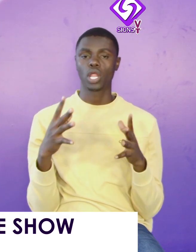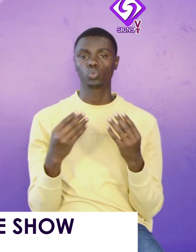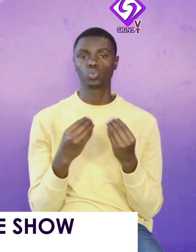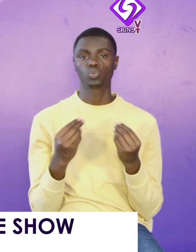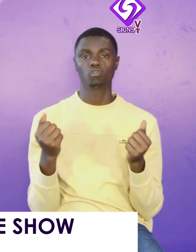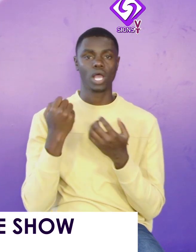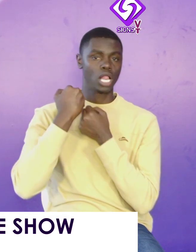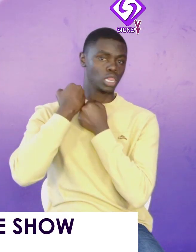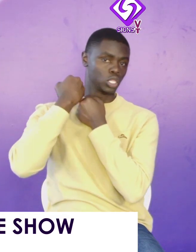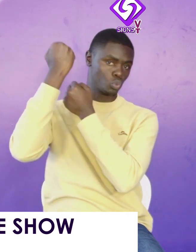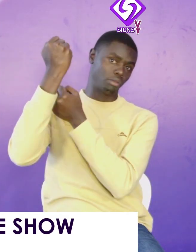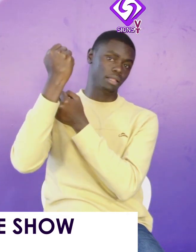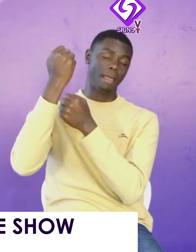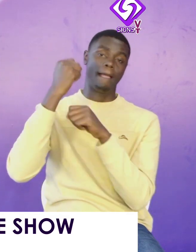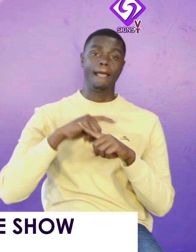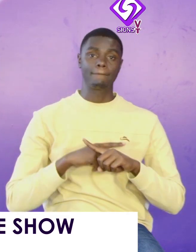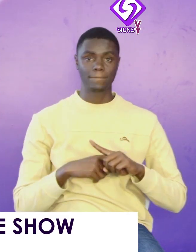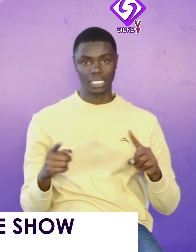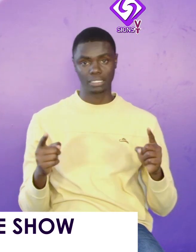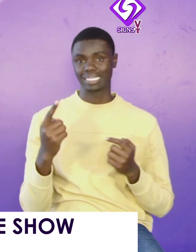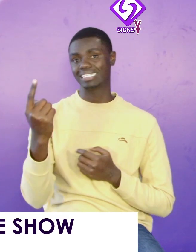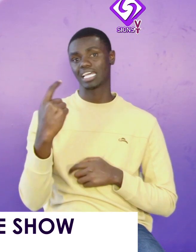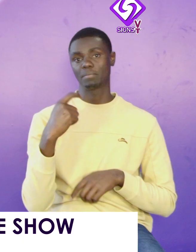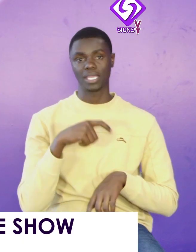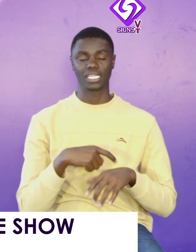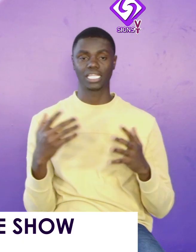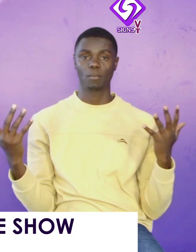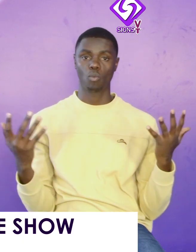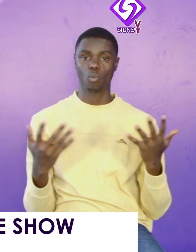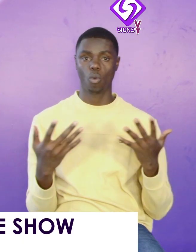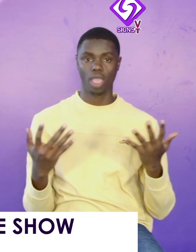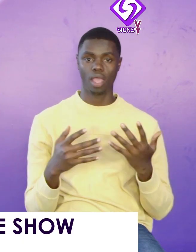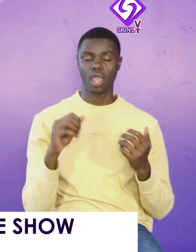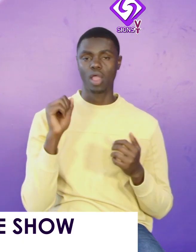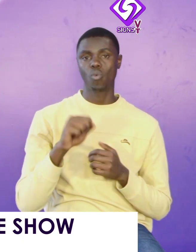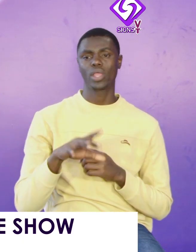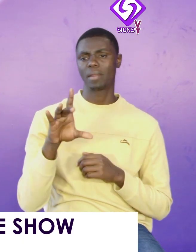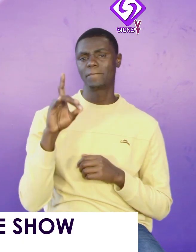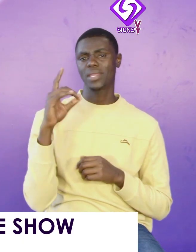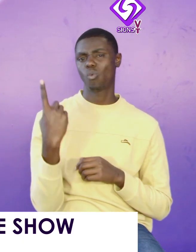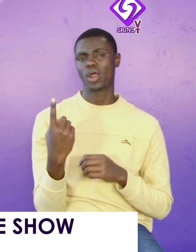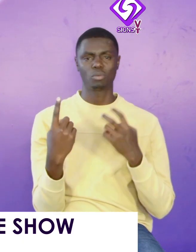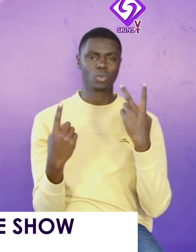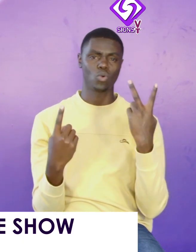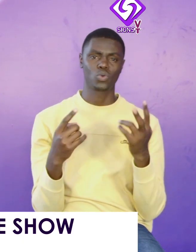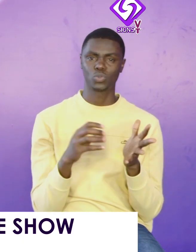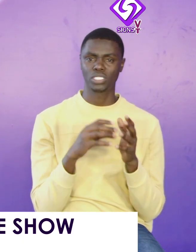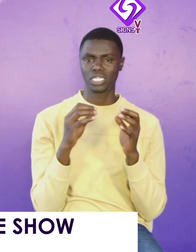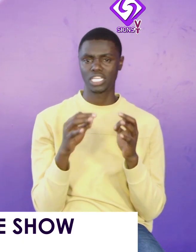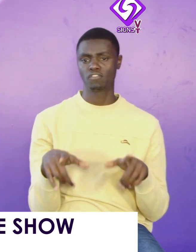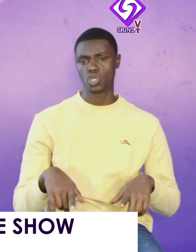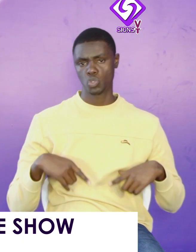suicides. And unfortunately, it's coming at a time where we can think of one or two cases. If you live in